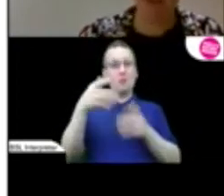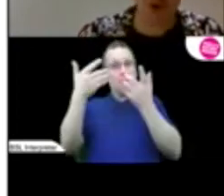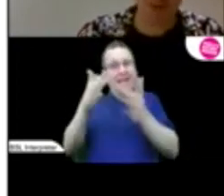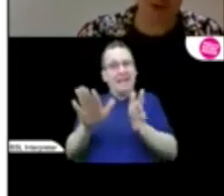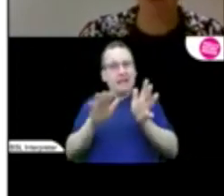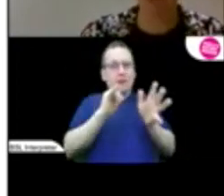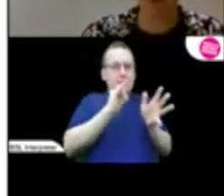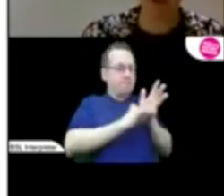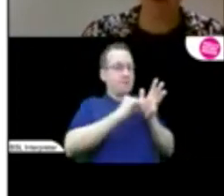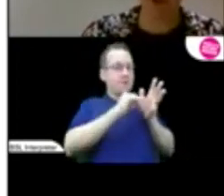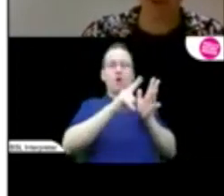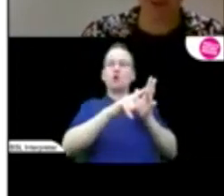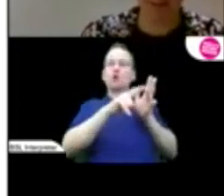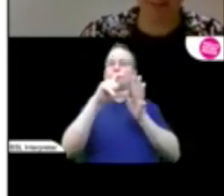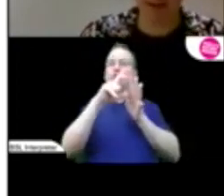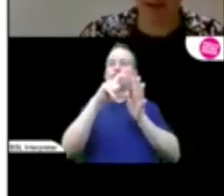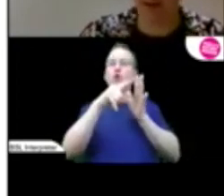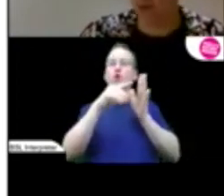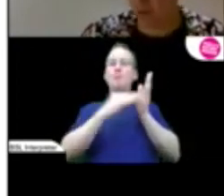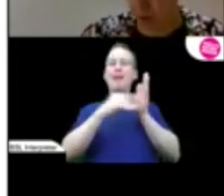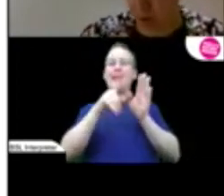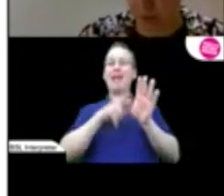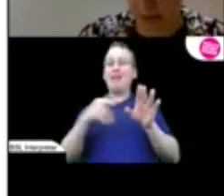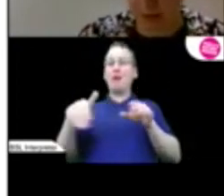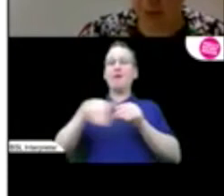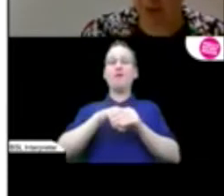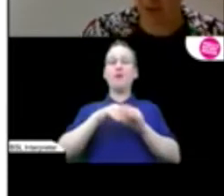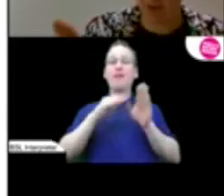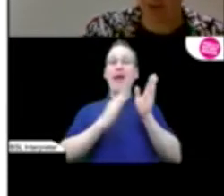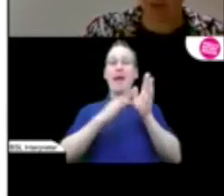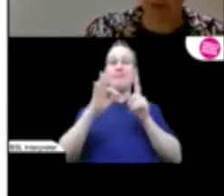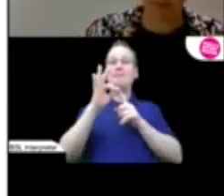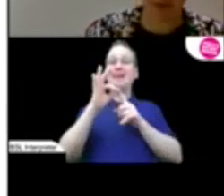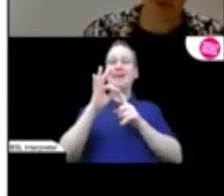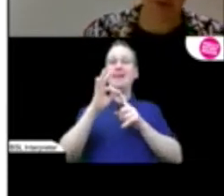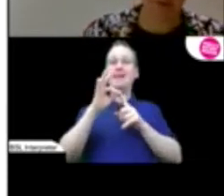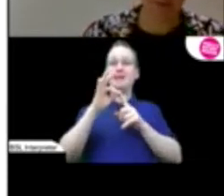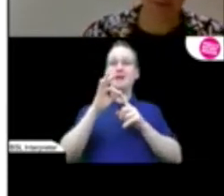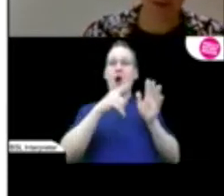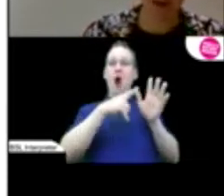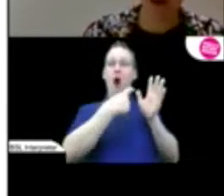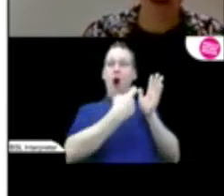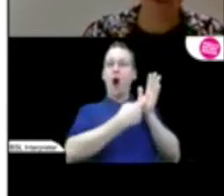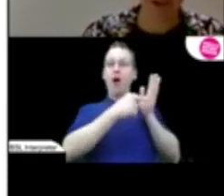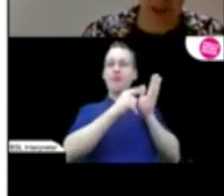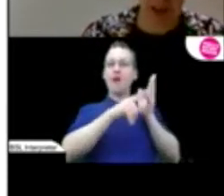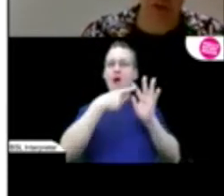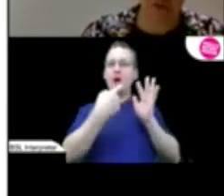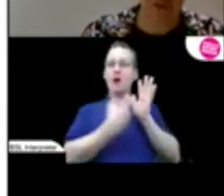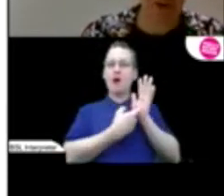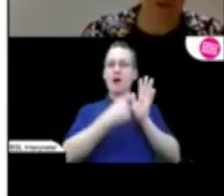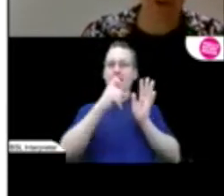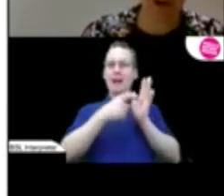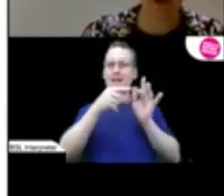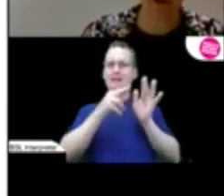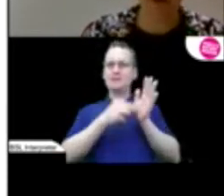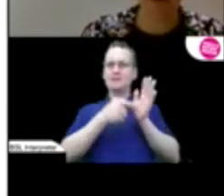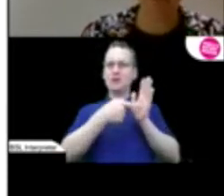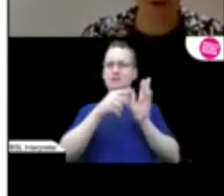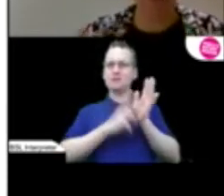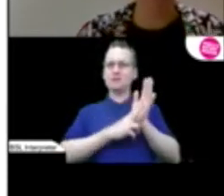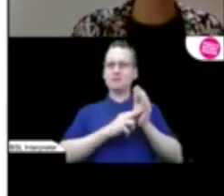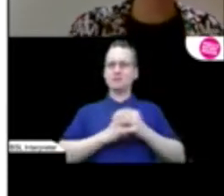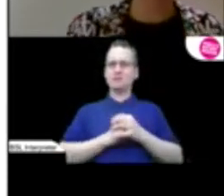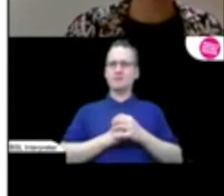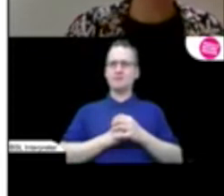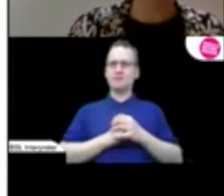and they were rumoured to be involved with MP Lord Arthur Clinton, also seen pictured. And after a long drawn out trial, they